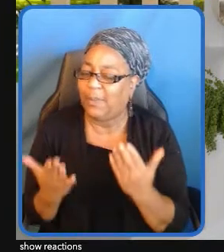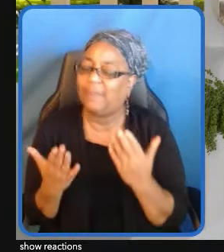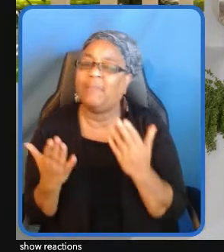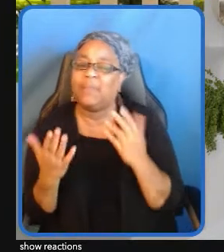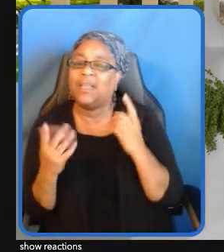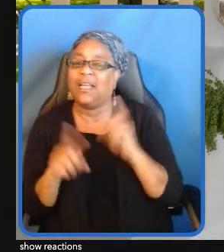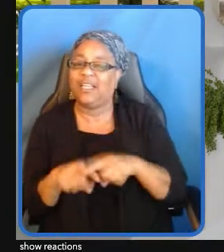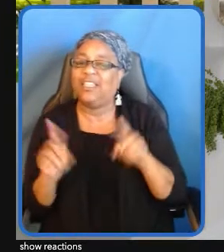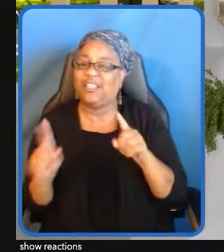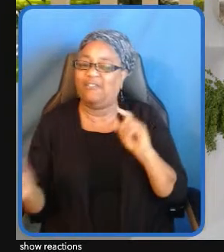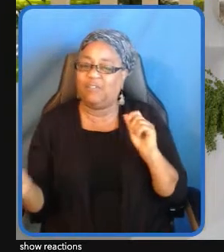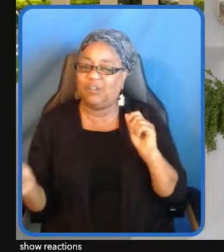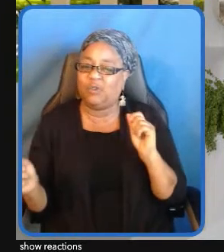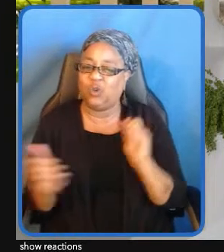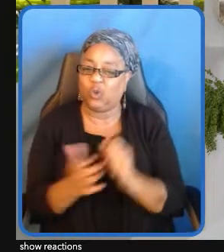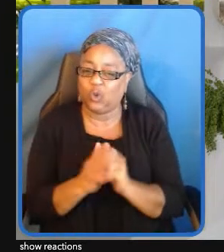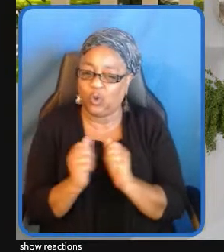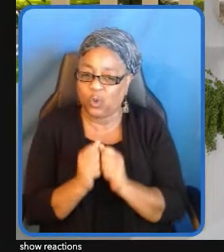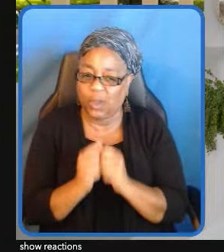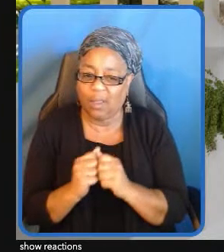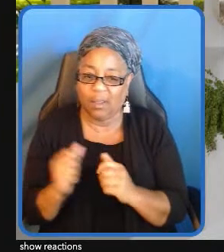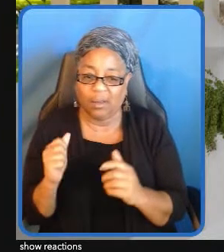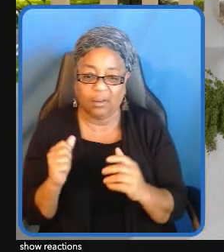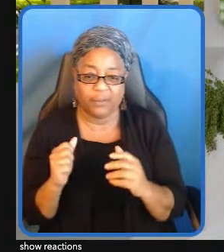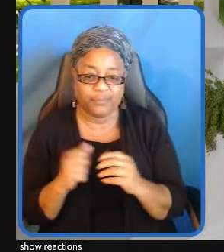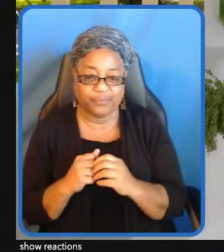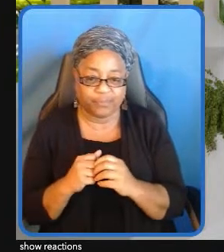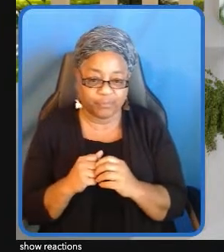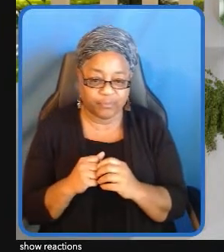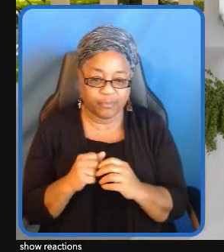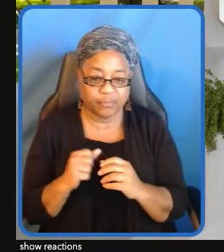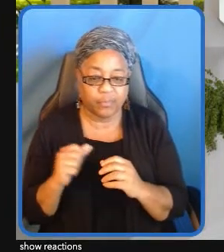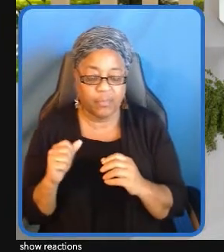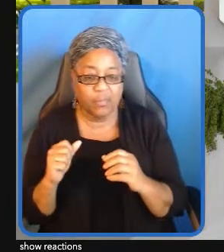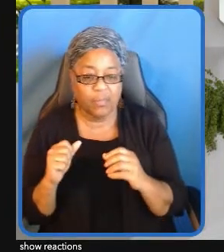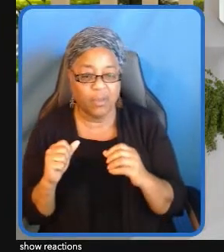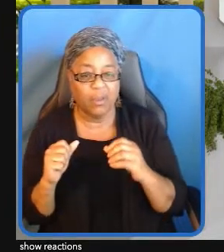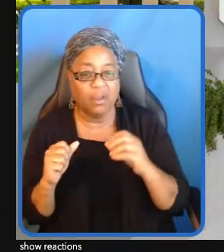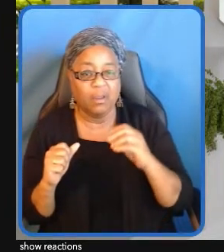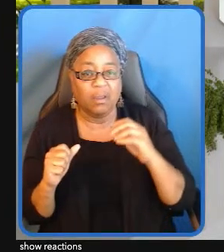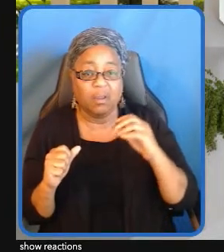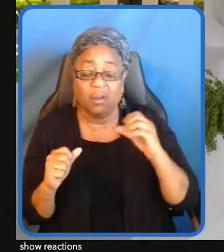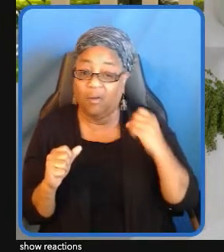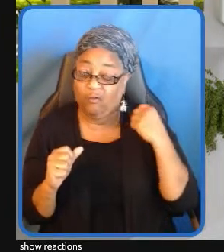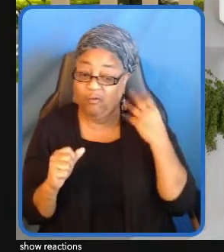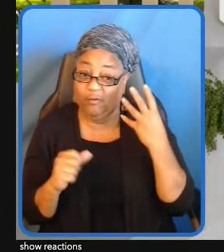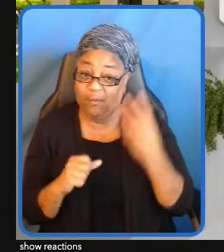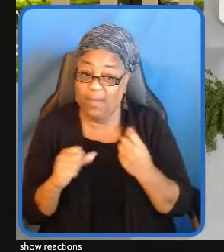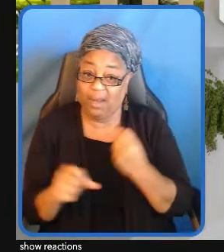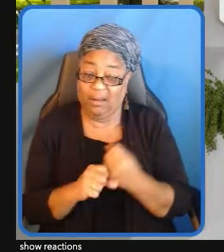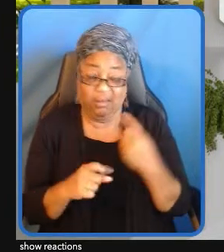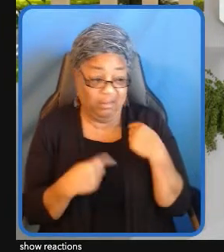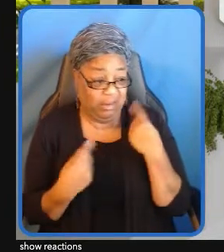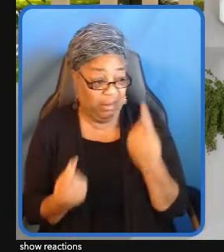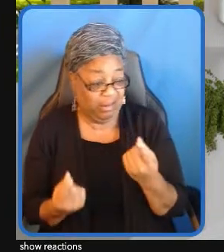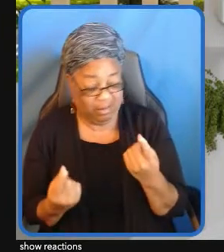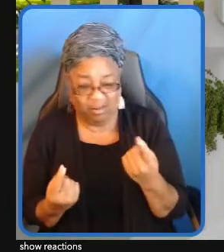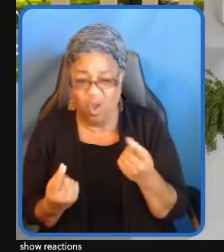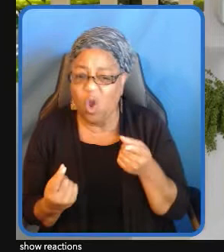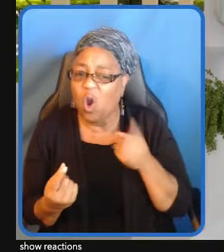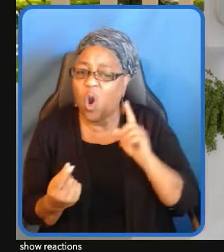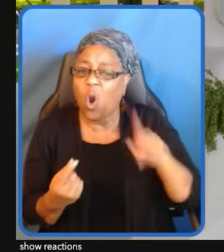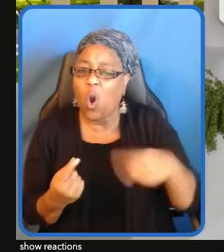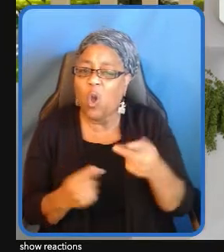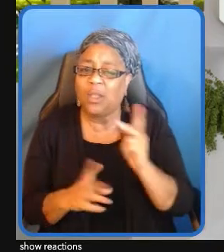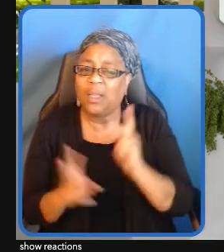leader can solve DEI. It'll take many, yet for a long time there were hardly any. The only people working overtime to